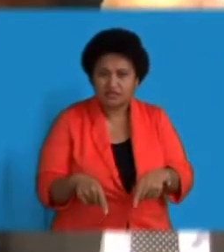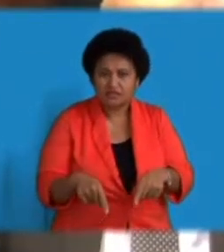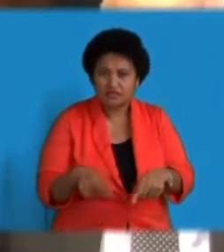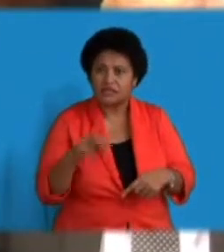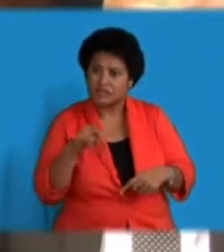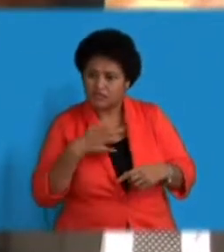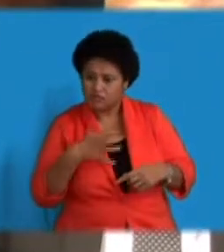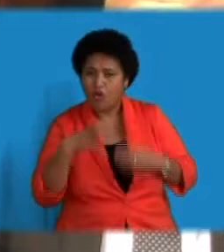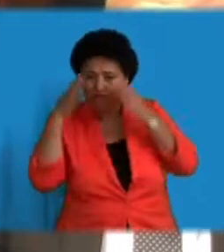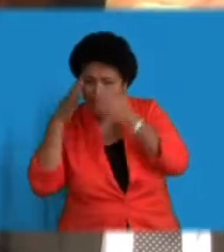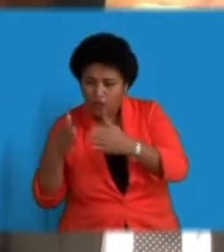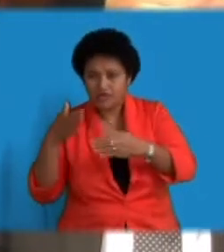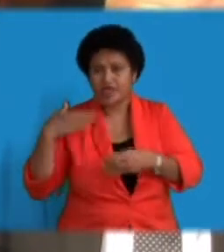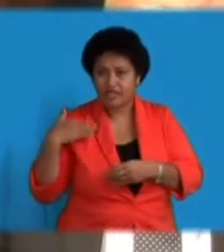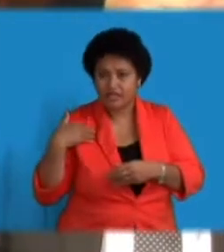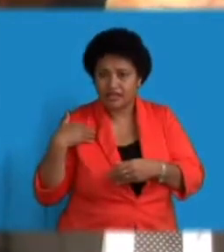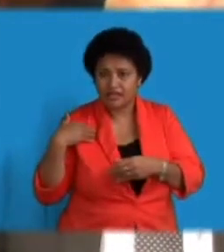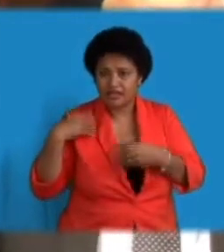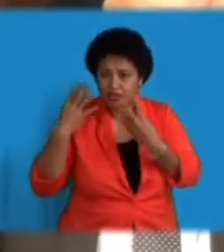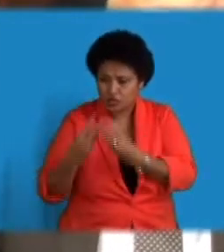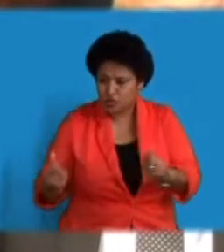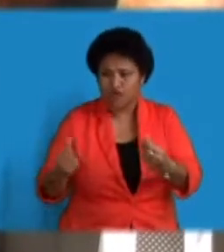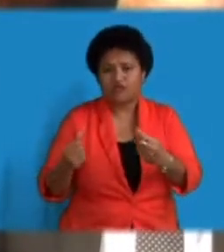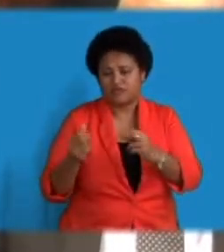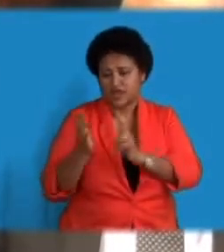fight NCD and kidney?